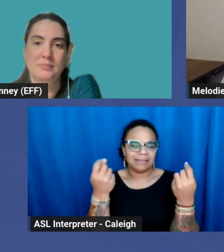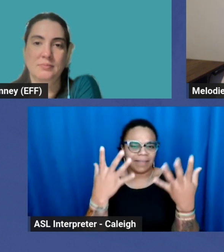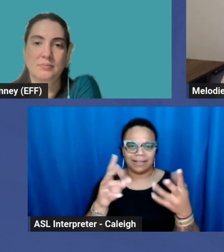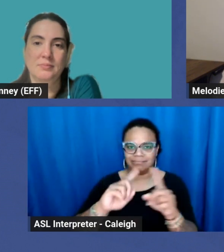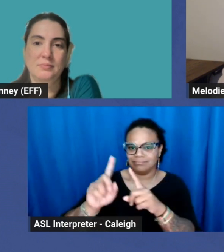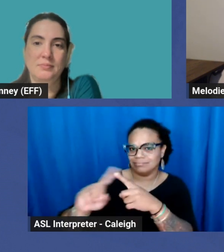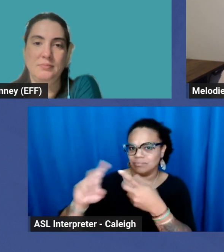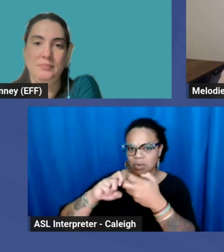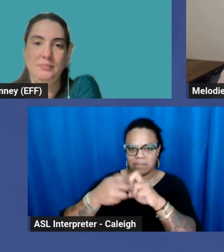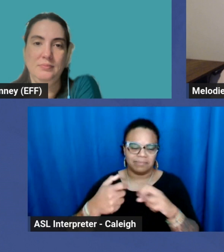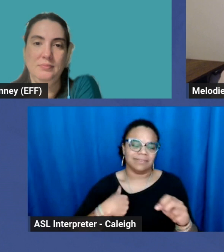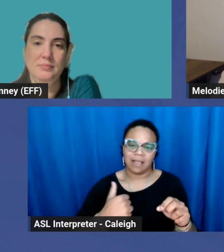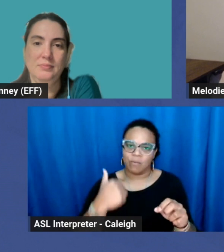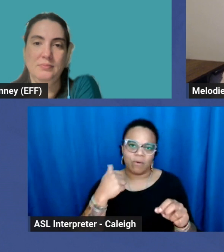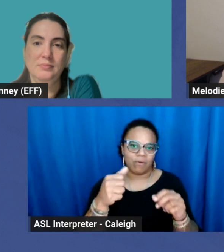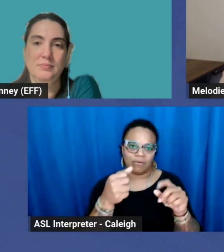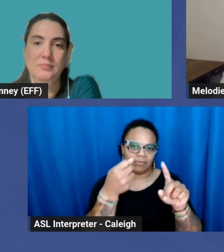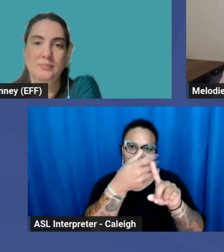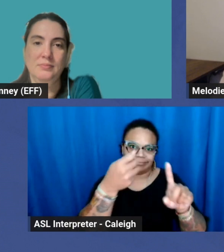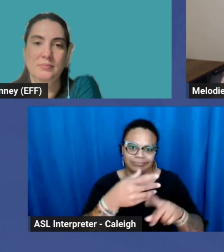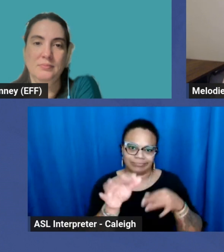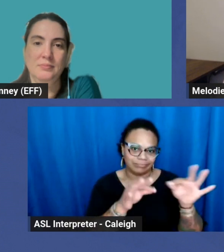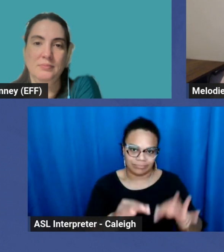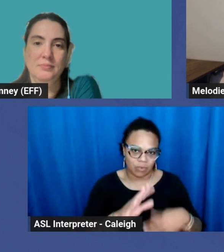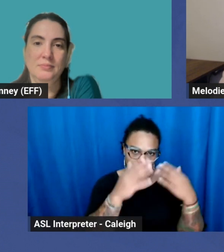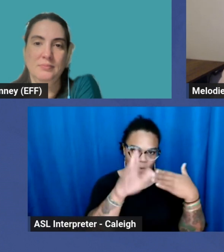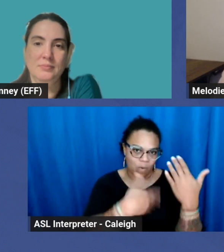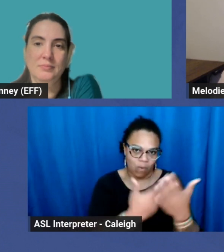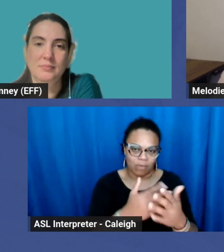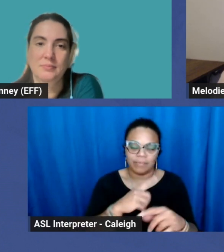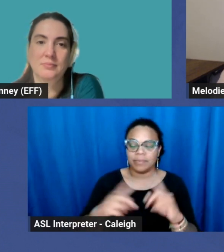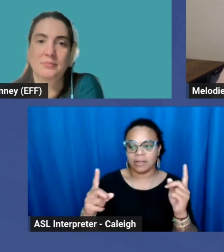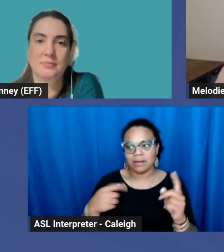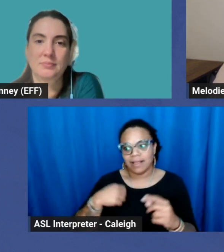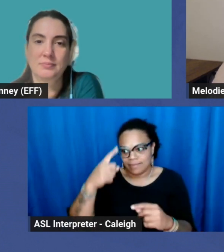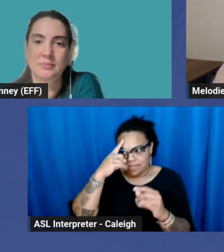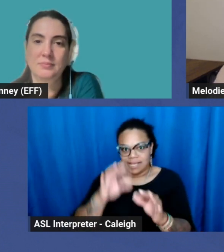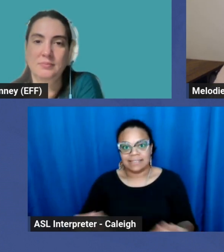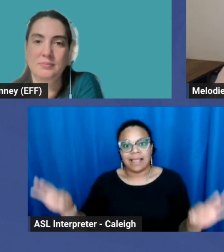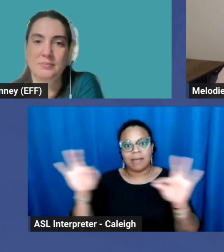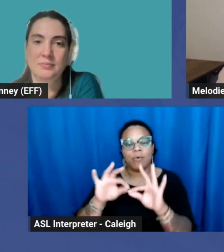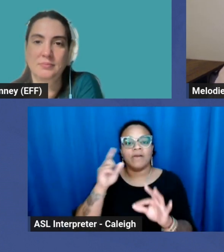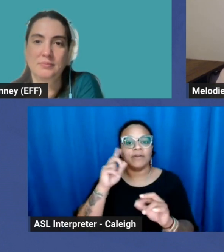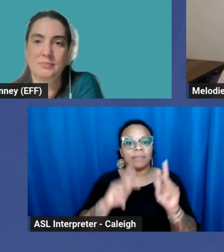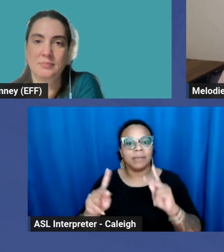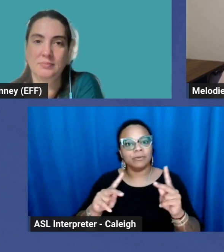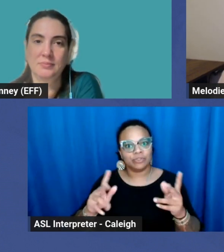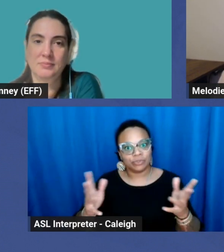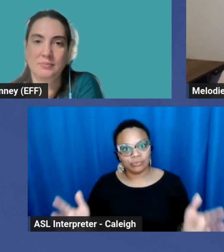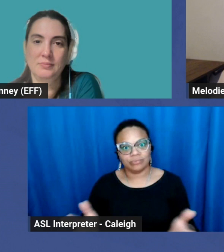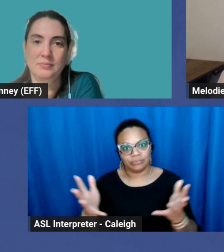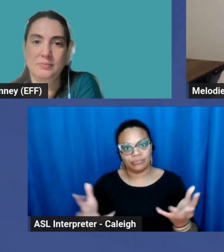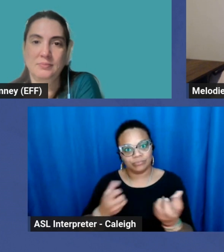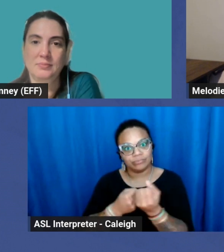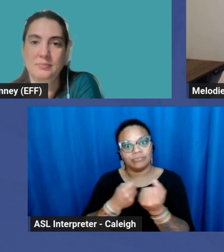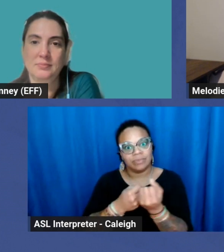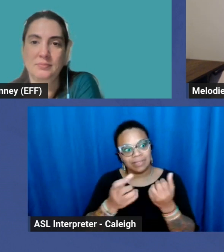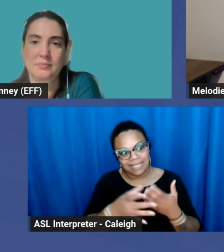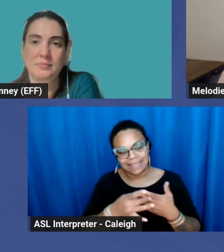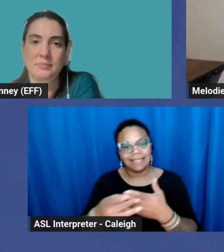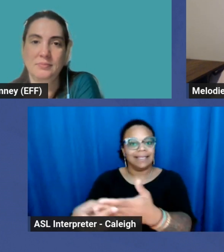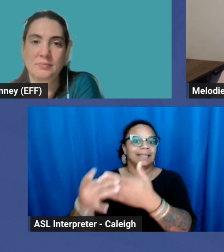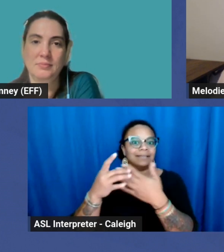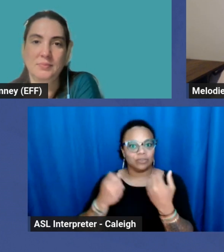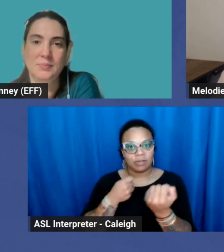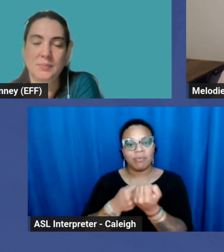think it's important that people, champion education as a necessary kind of